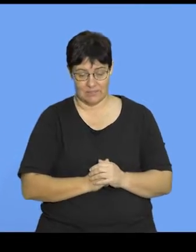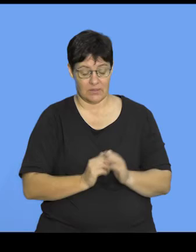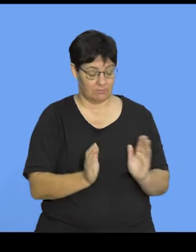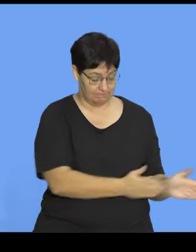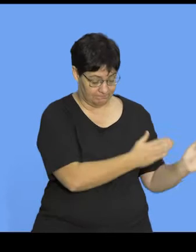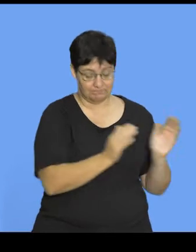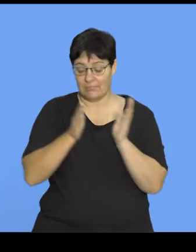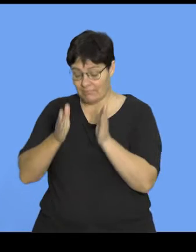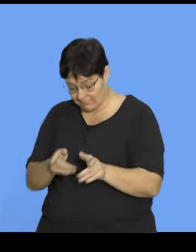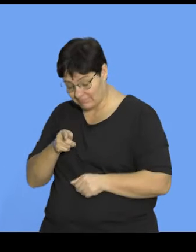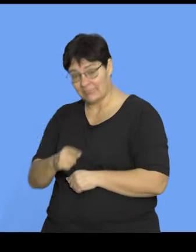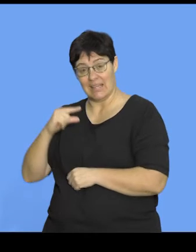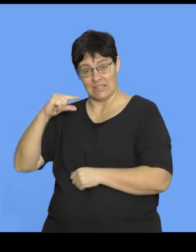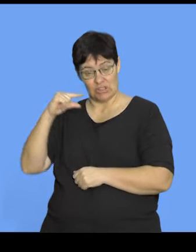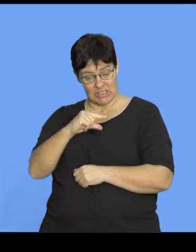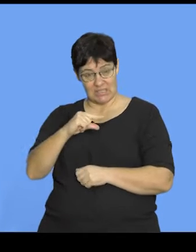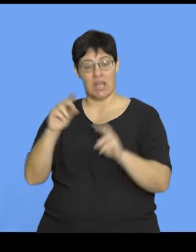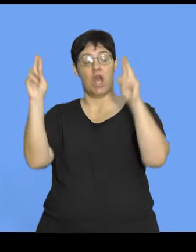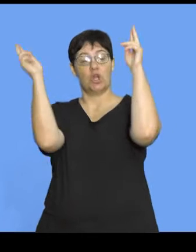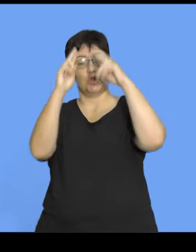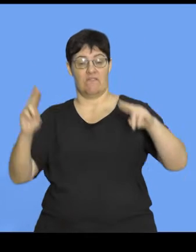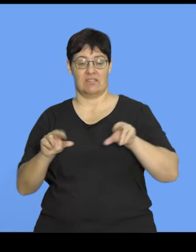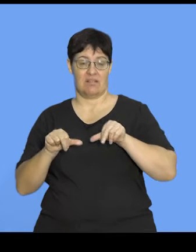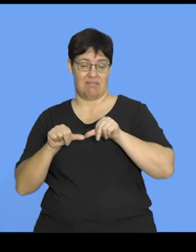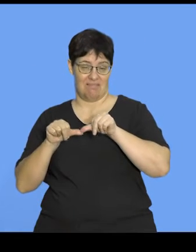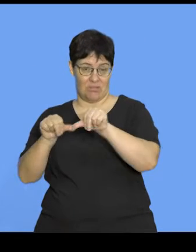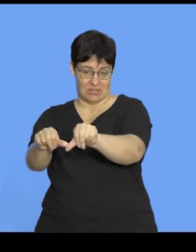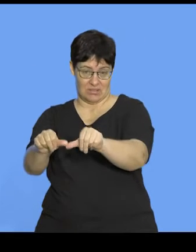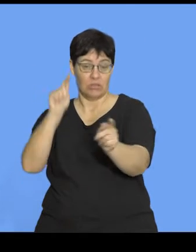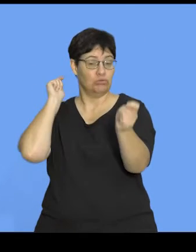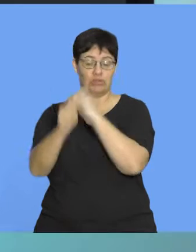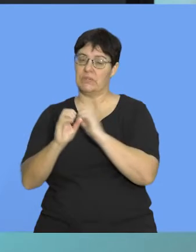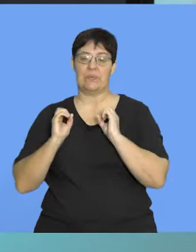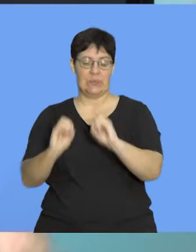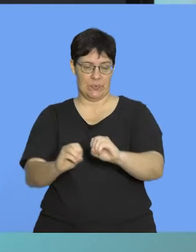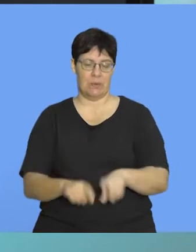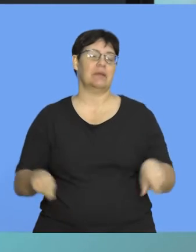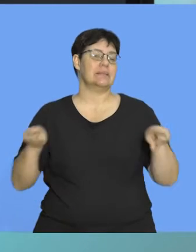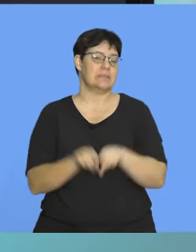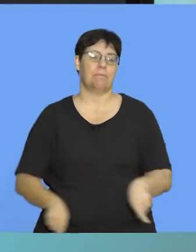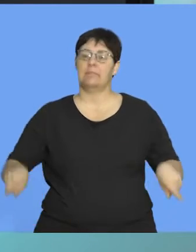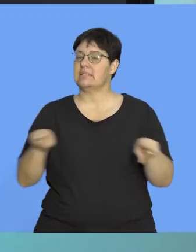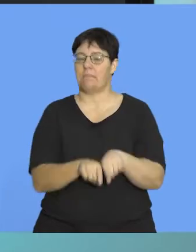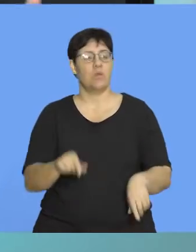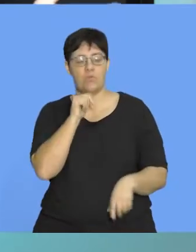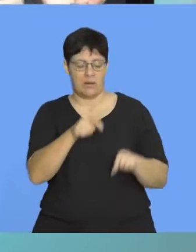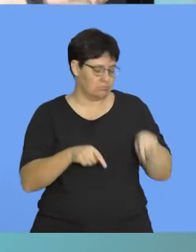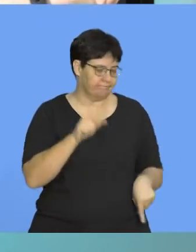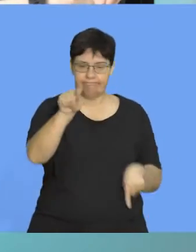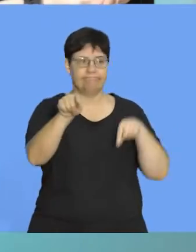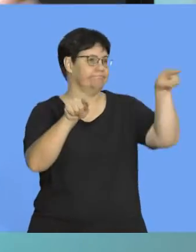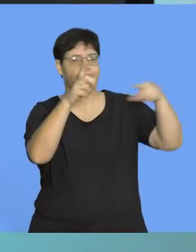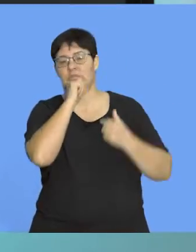universal constant. It does not change. It's the same value no matter where we